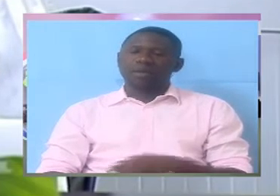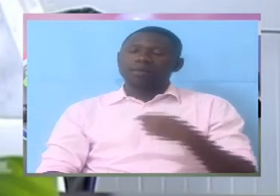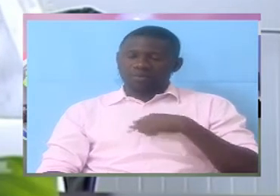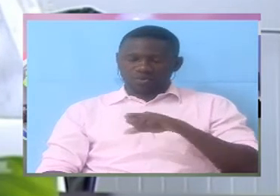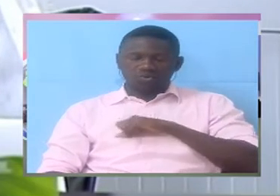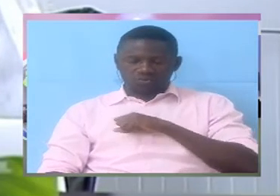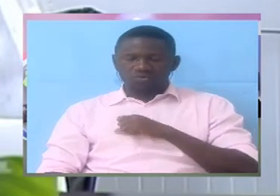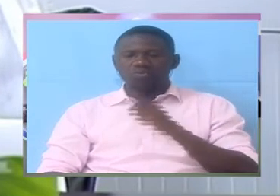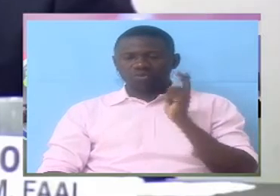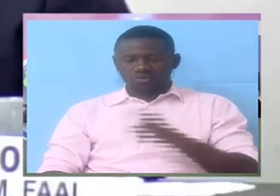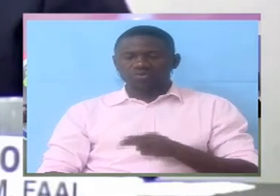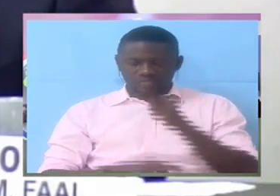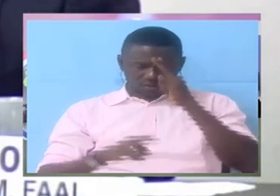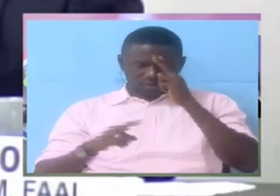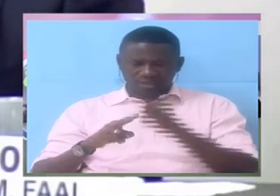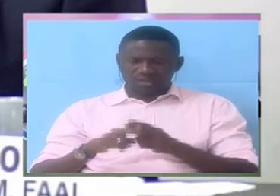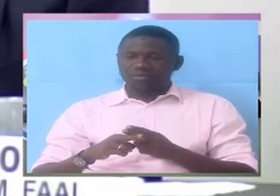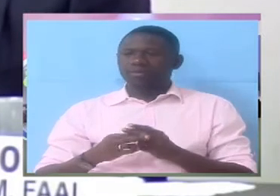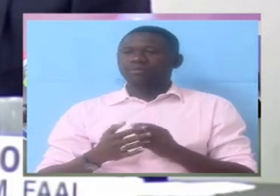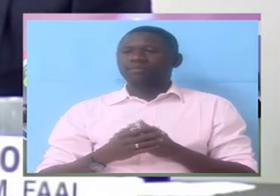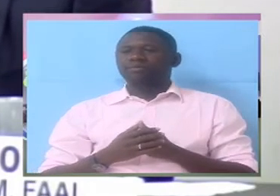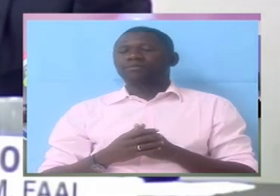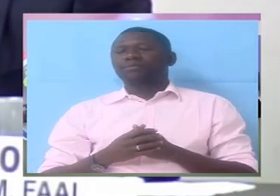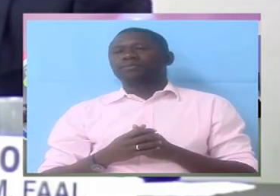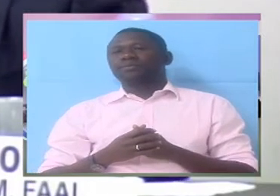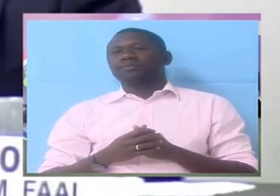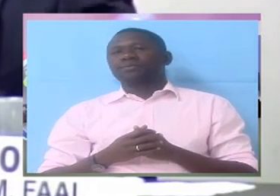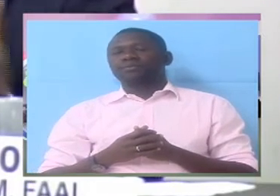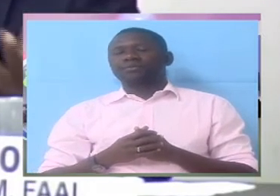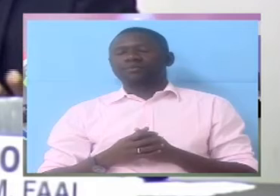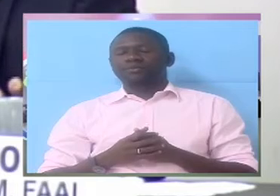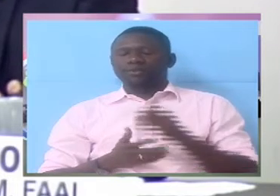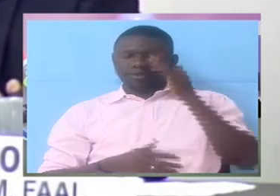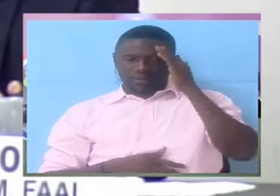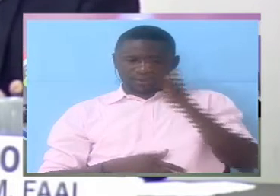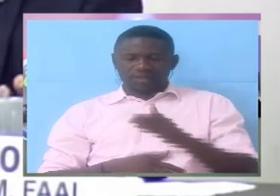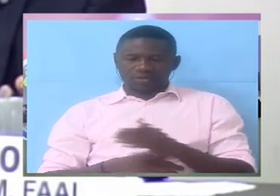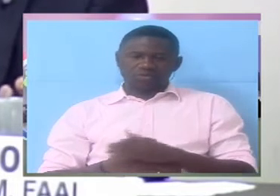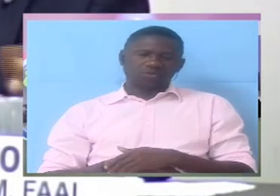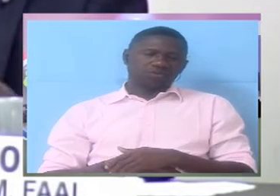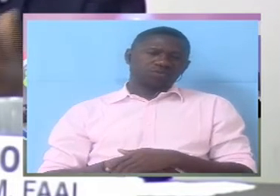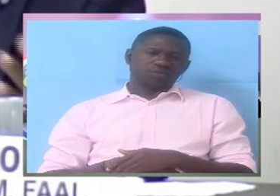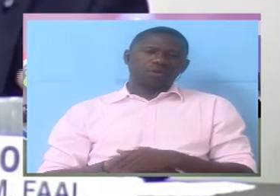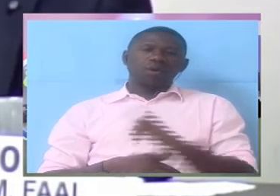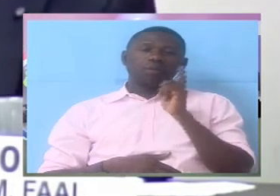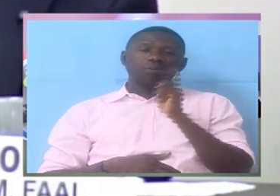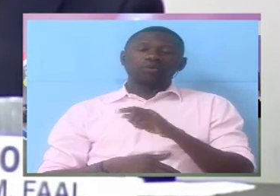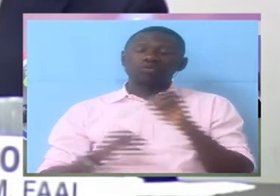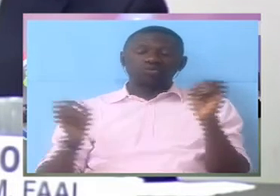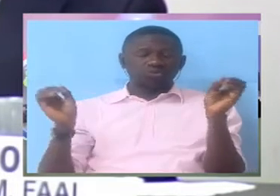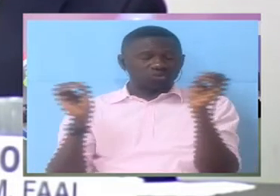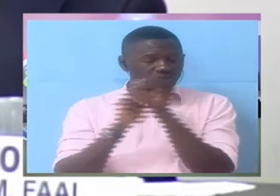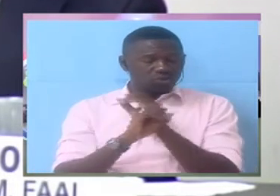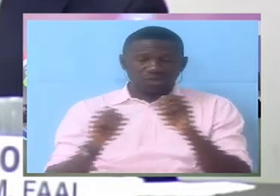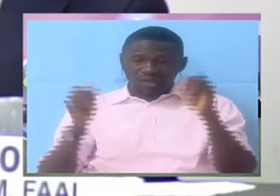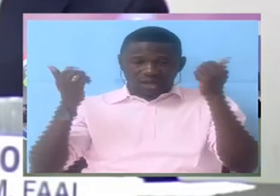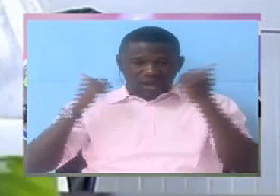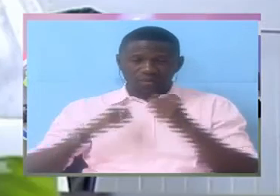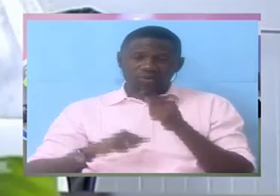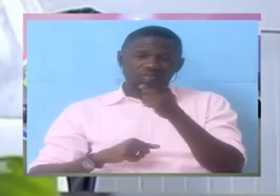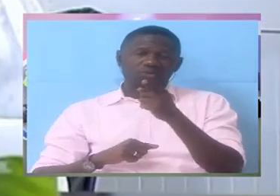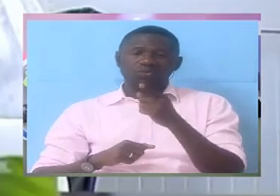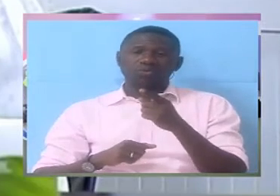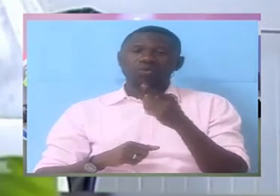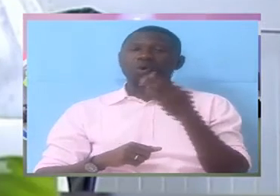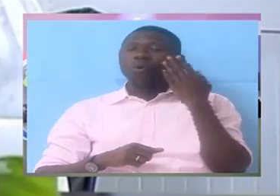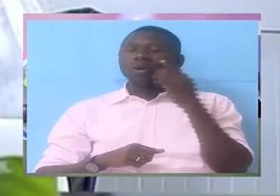I should also be disciplined. Thank you. But nothing happened to you when you beat those guys,